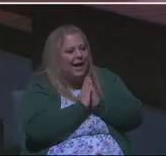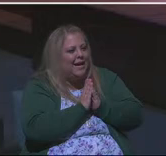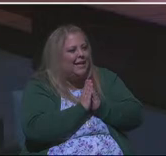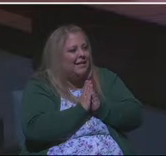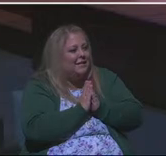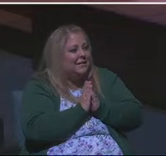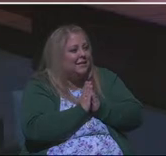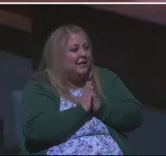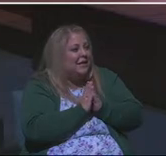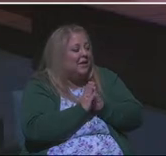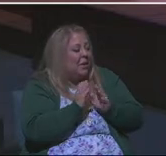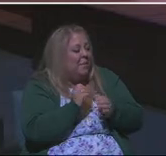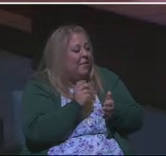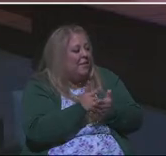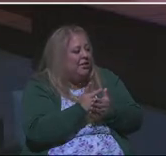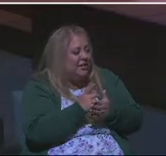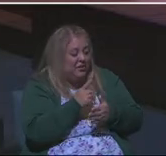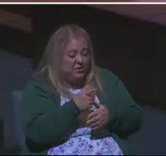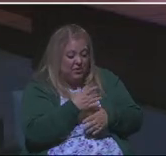out there and tell him.